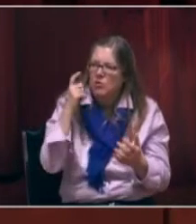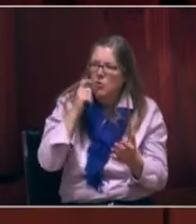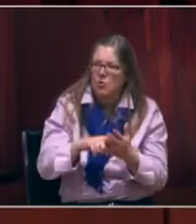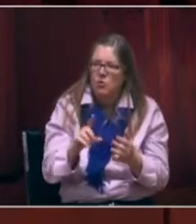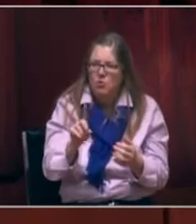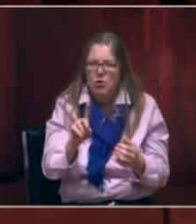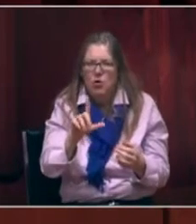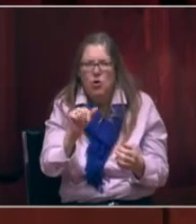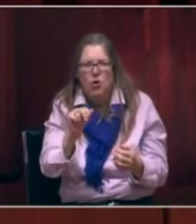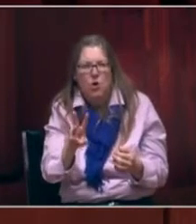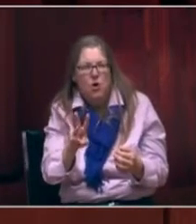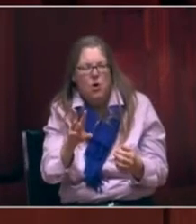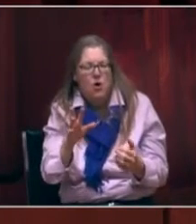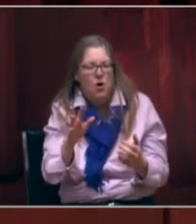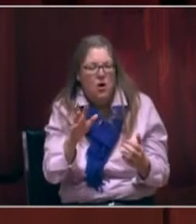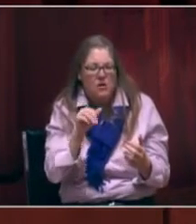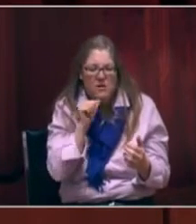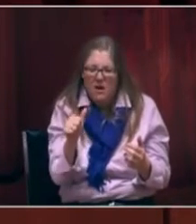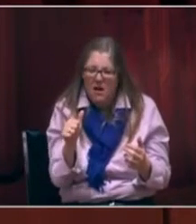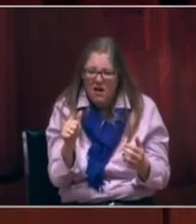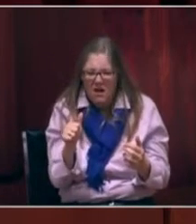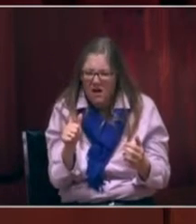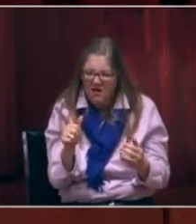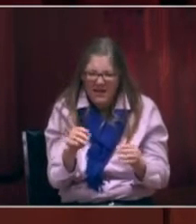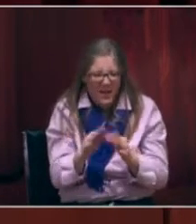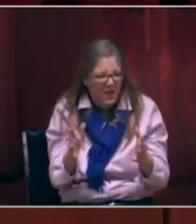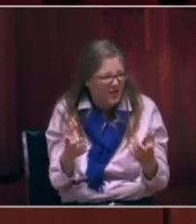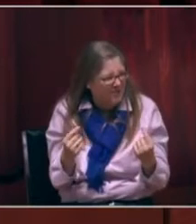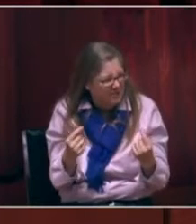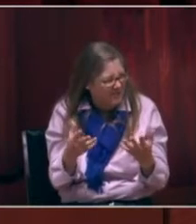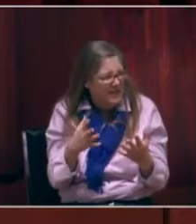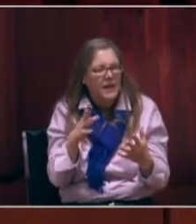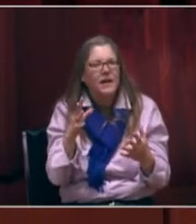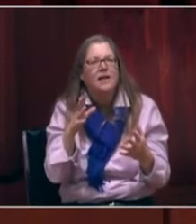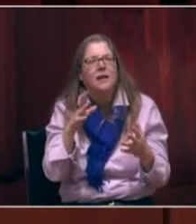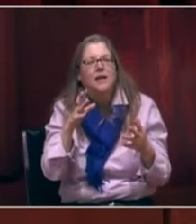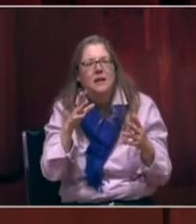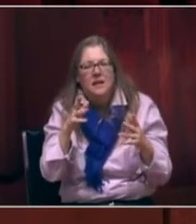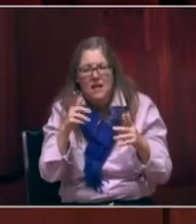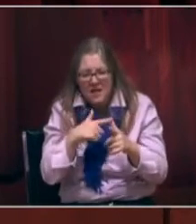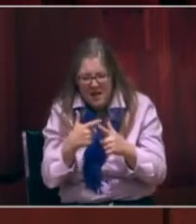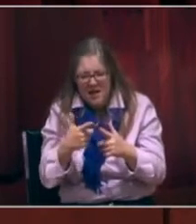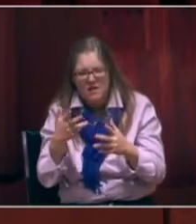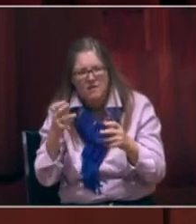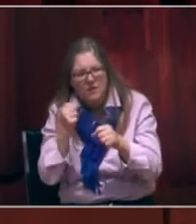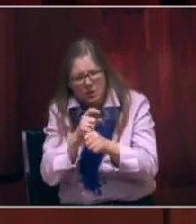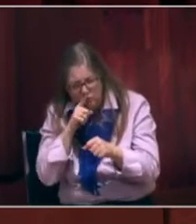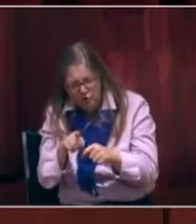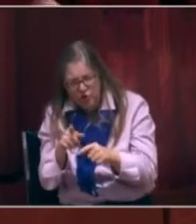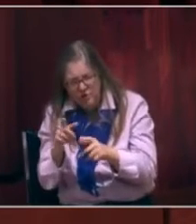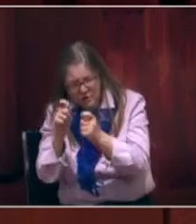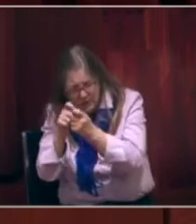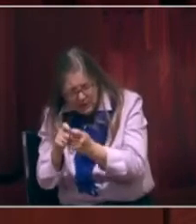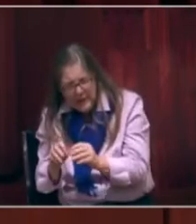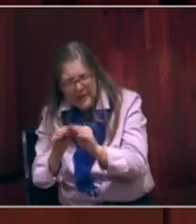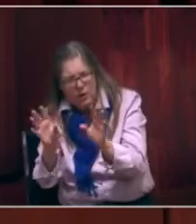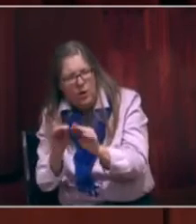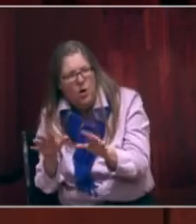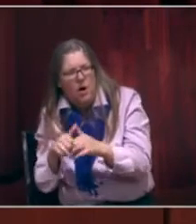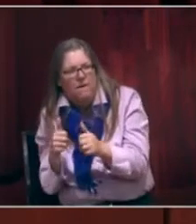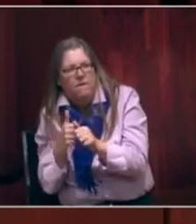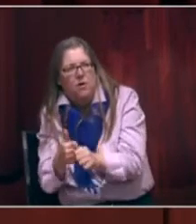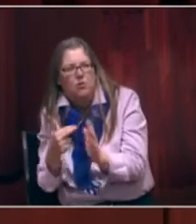laws are very prescriptive in nature, and it puts a magnifying glass over those laws and regulations to ensure that they're followed. But for the most part, when